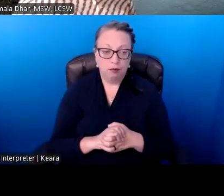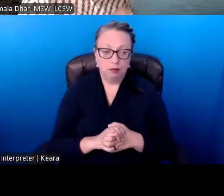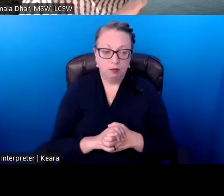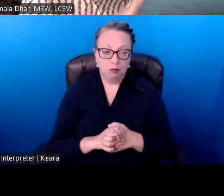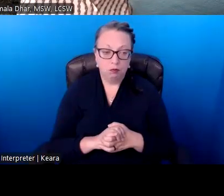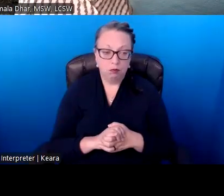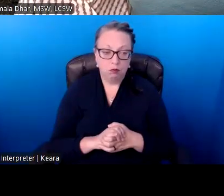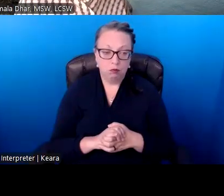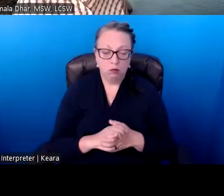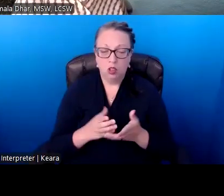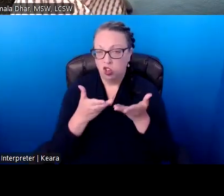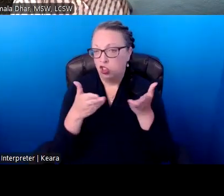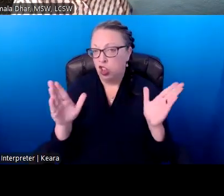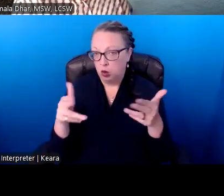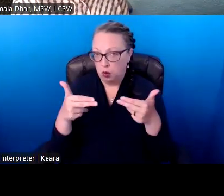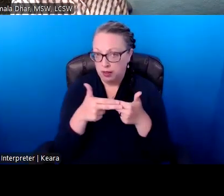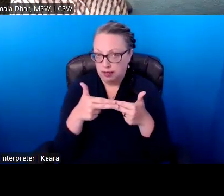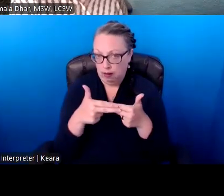a general slide on